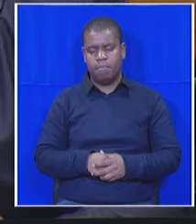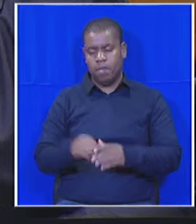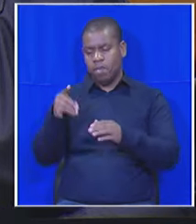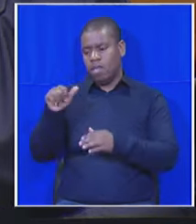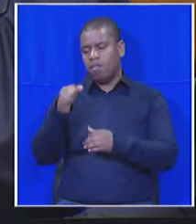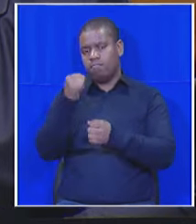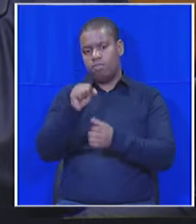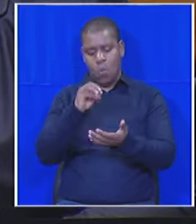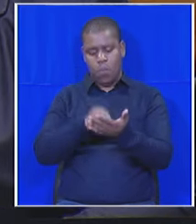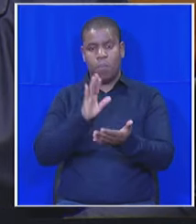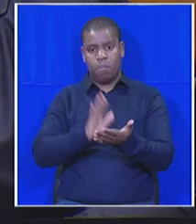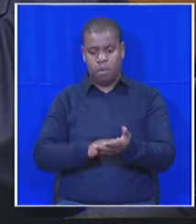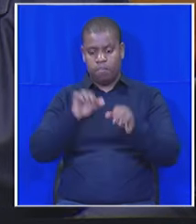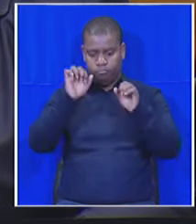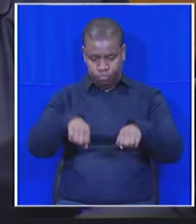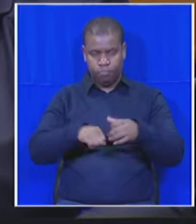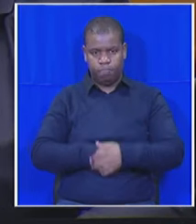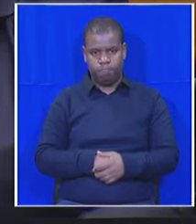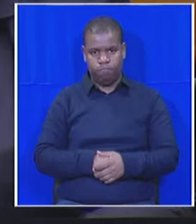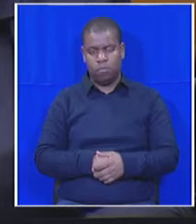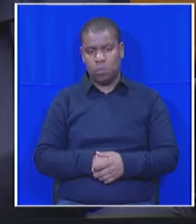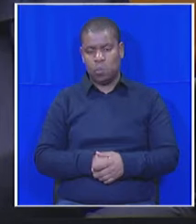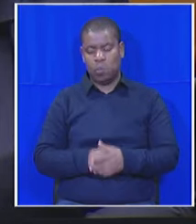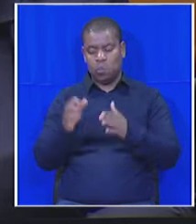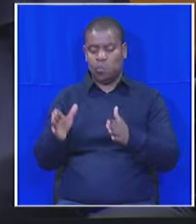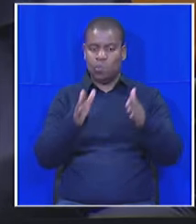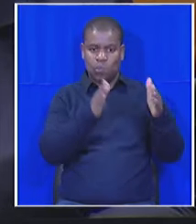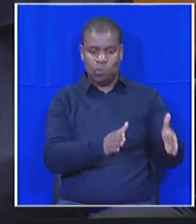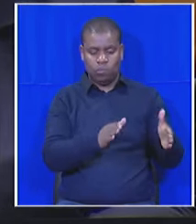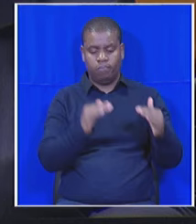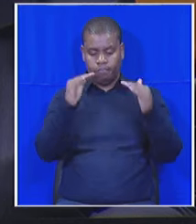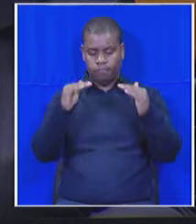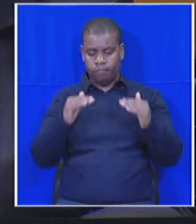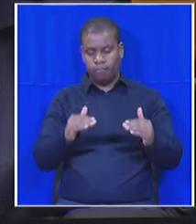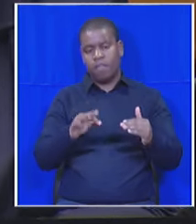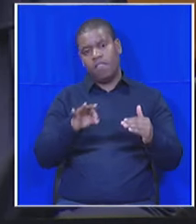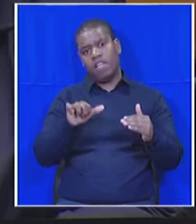The vote is accordingly agreed to. I now put vote 38